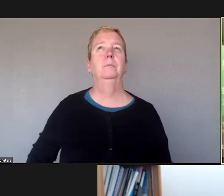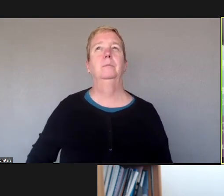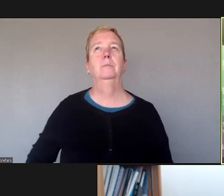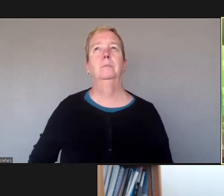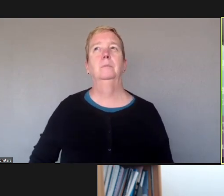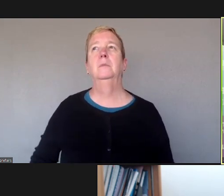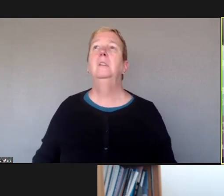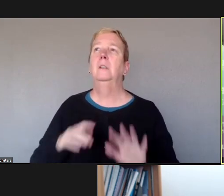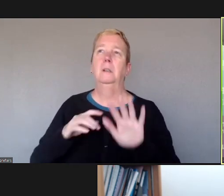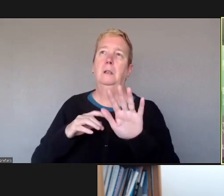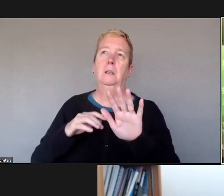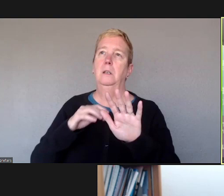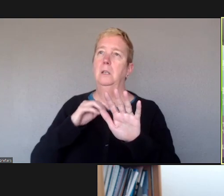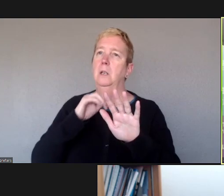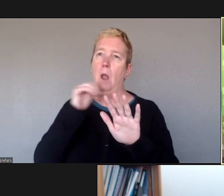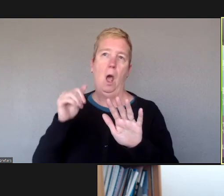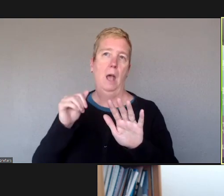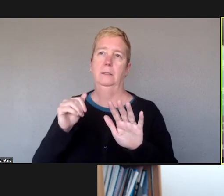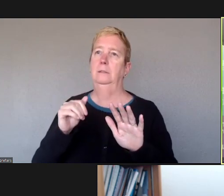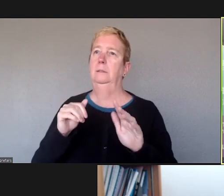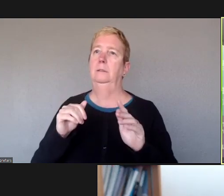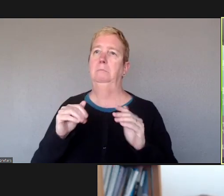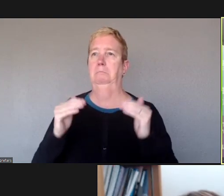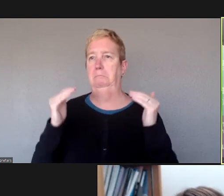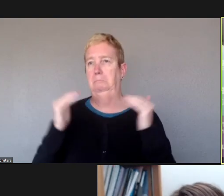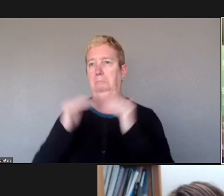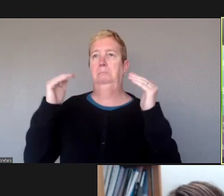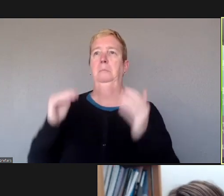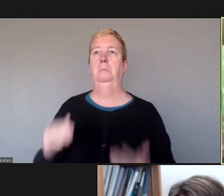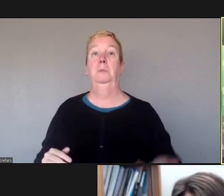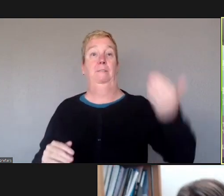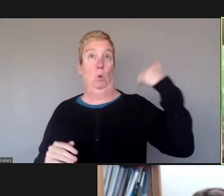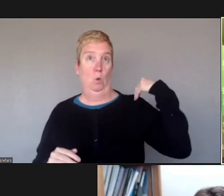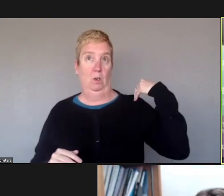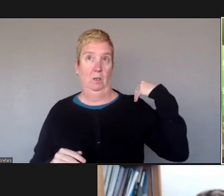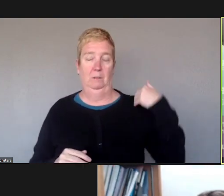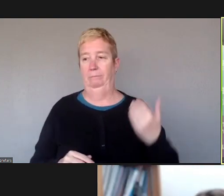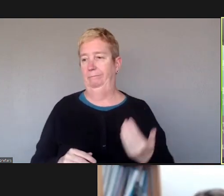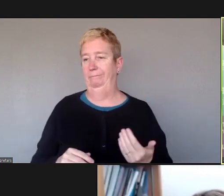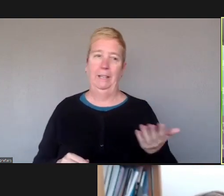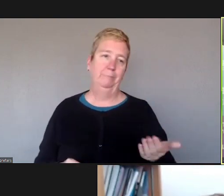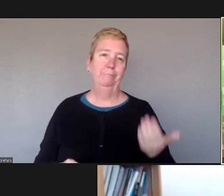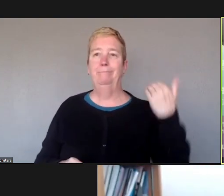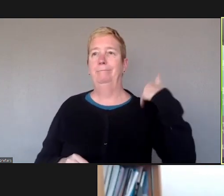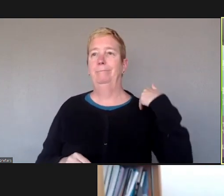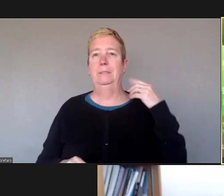anywhere close to the levels that they were at, let's say in December of